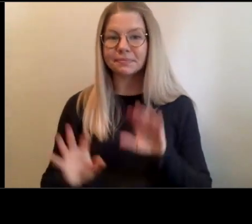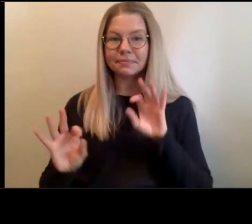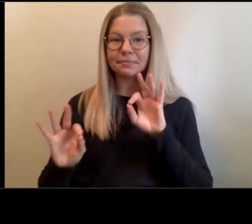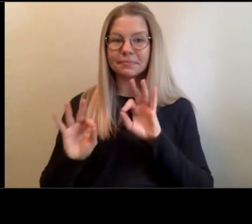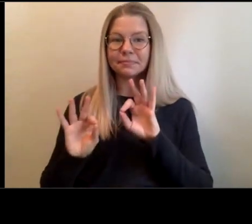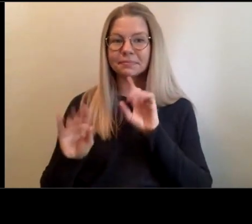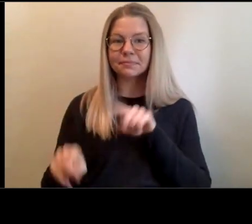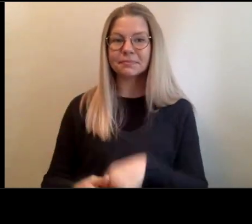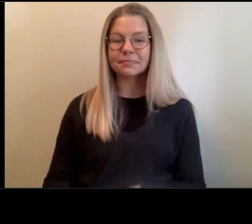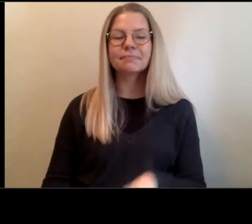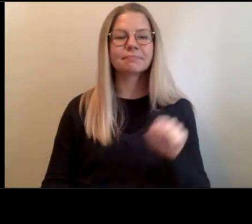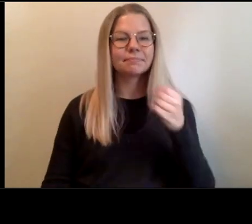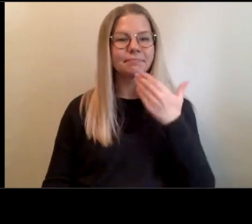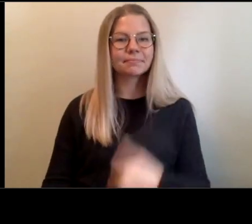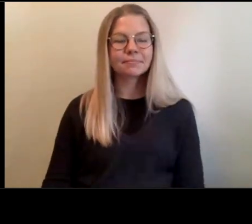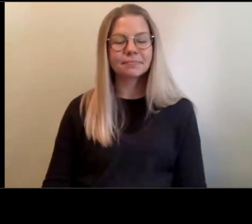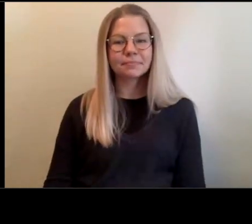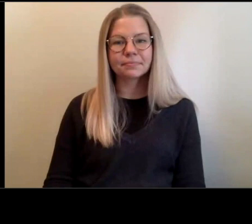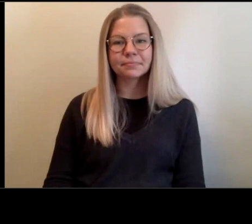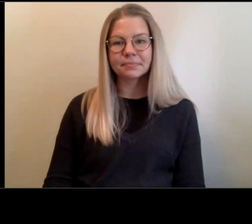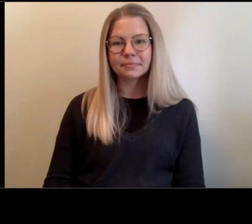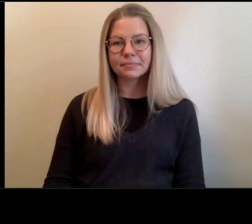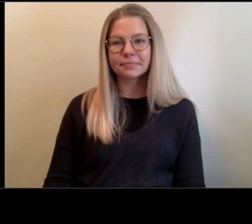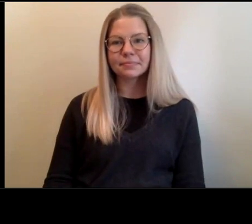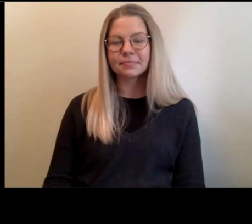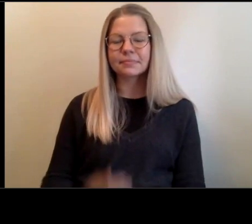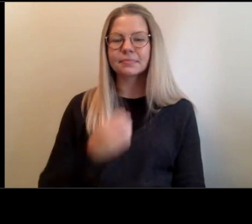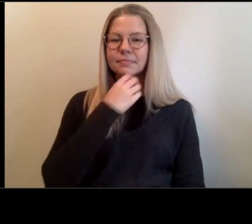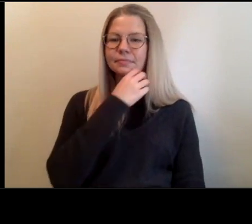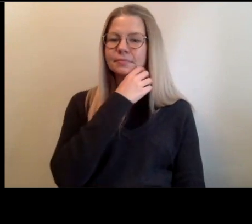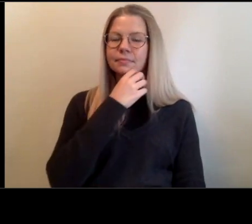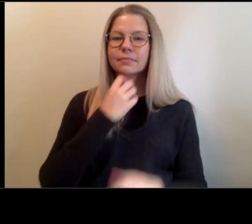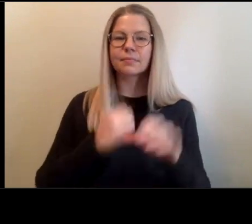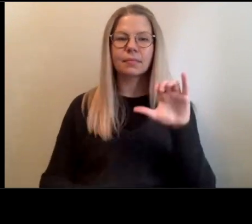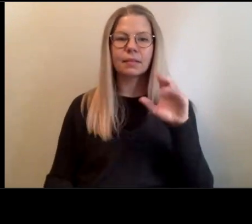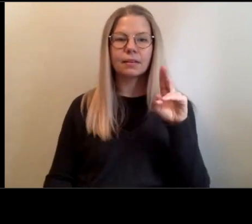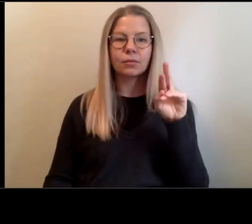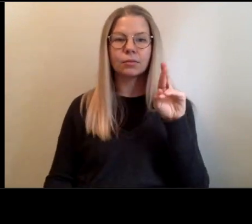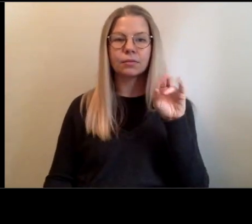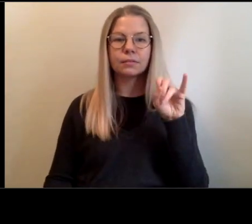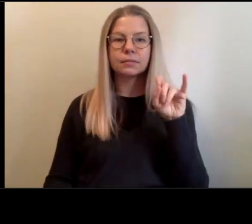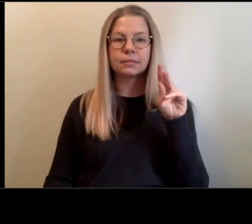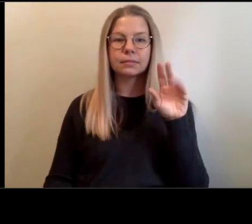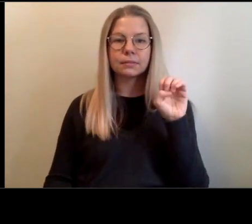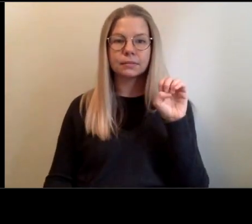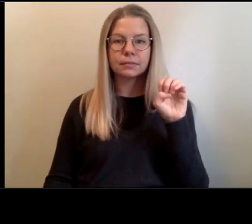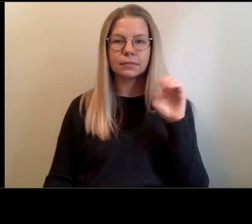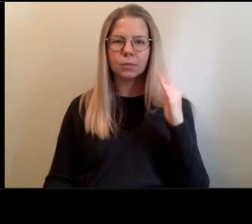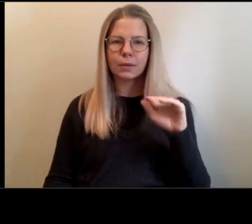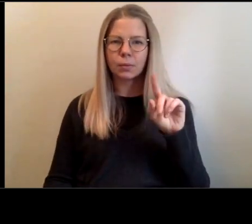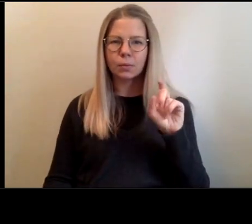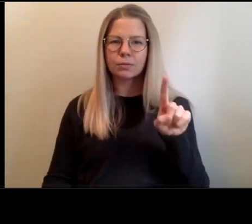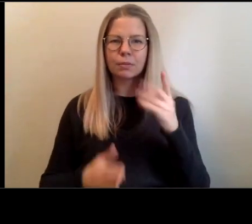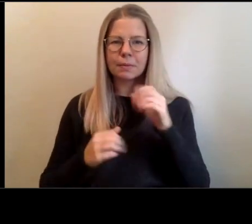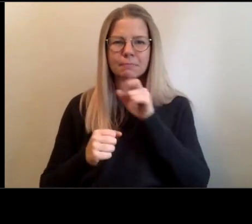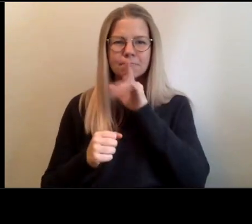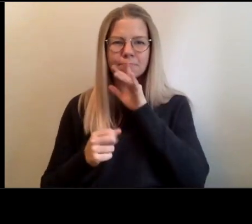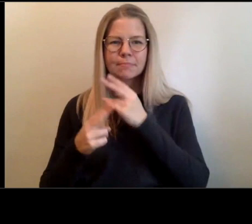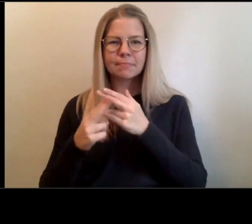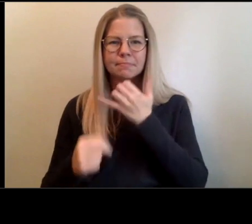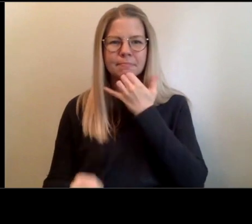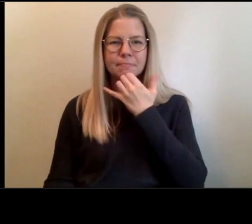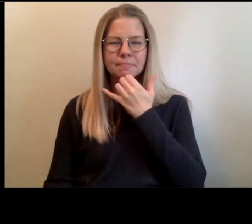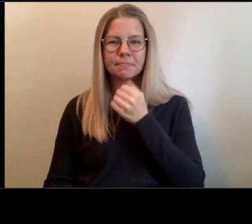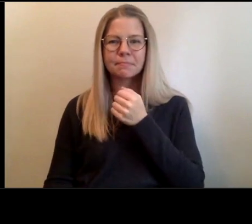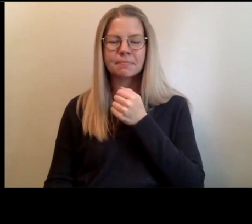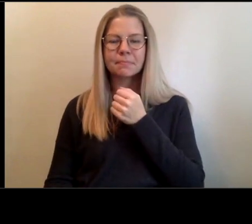you. You're welcome. All right, our next question is from, and I'm not sure if I'm going to pronounce this correctly, so